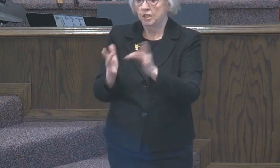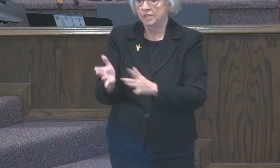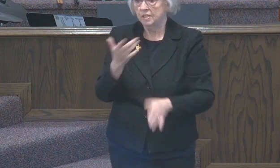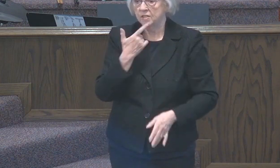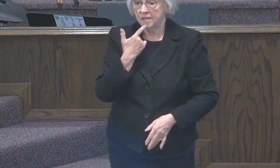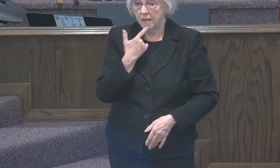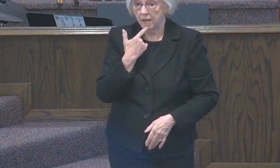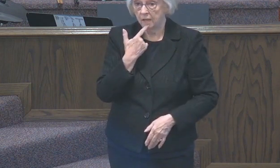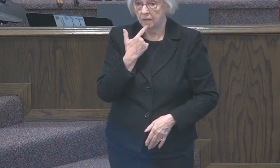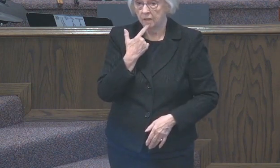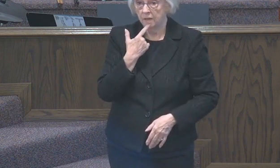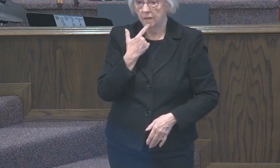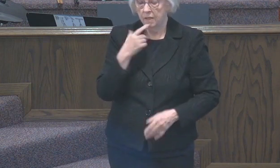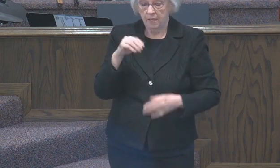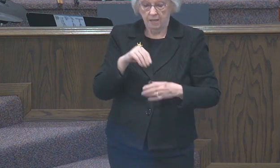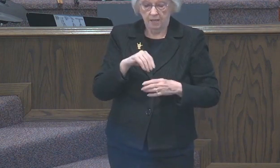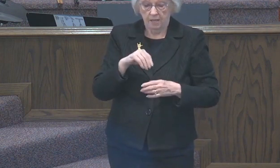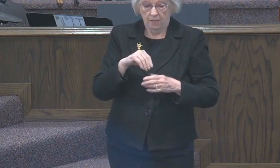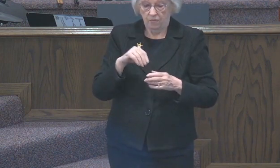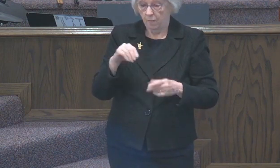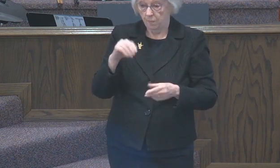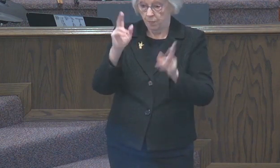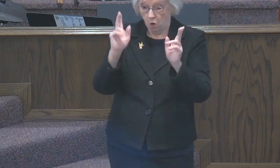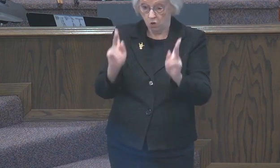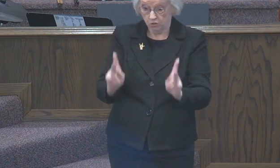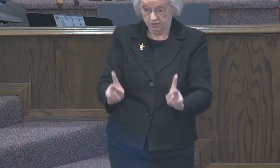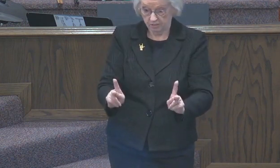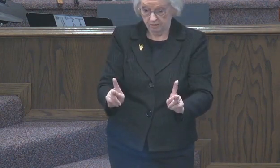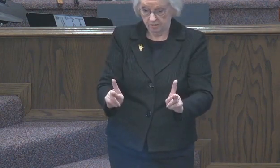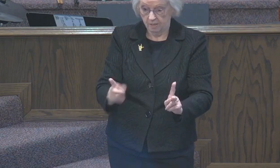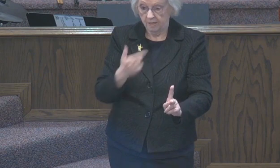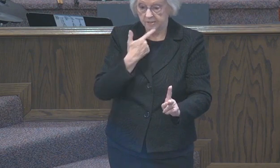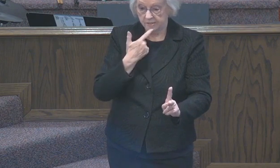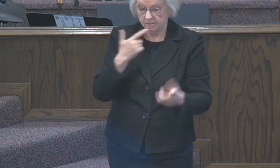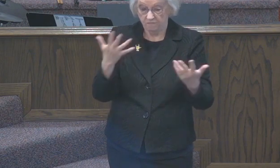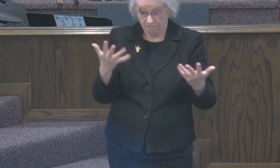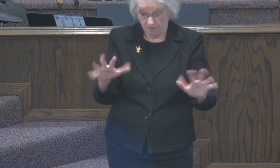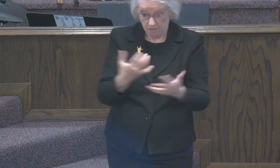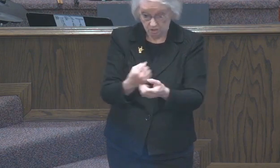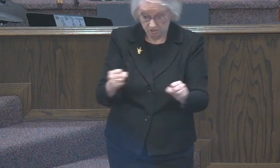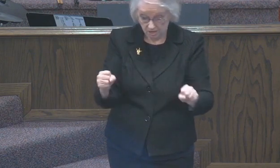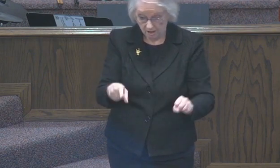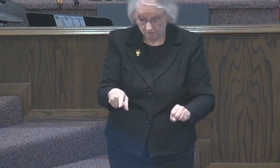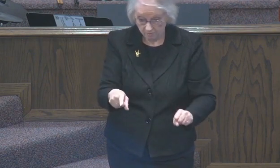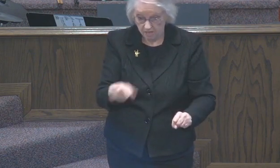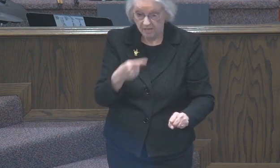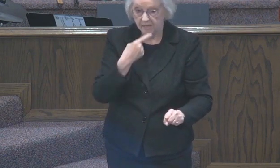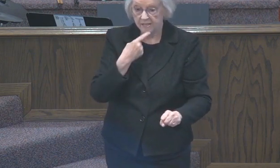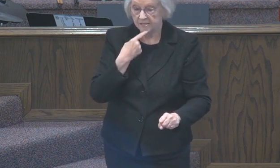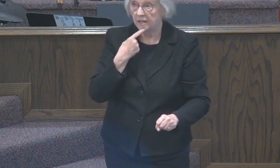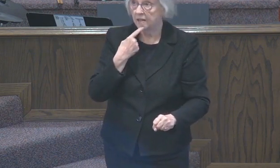his heart, not in his mind, in his heart, the seat of our emotions, the will.